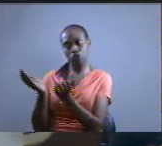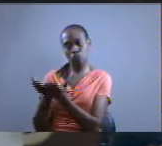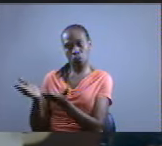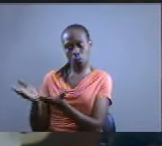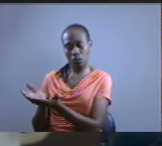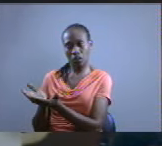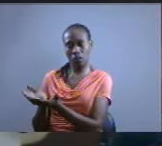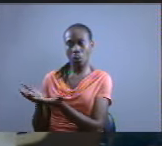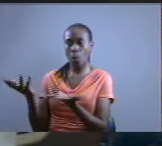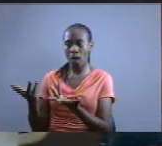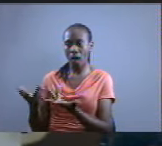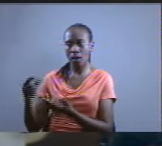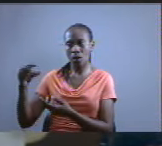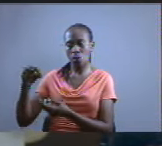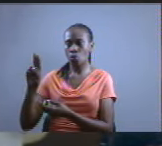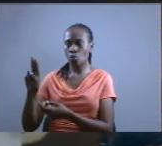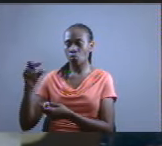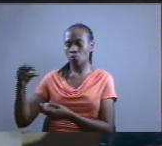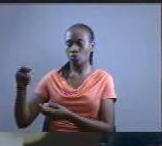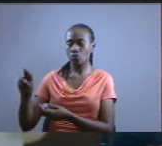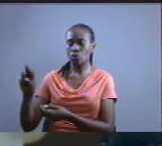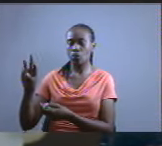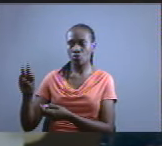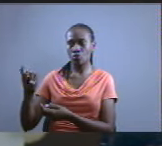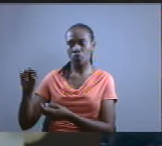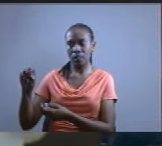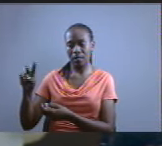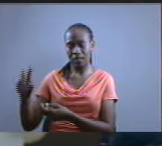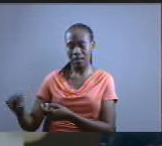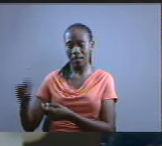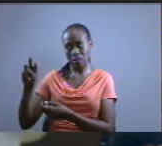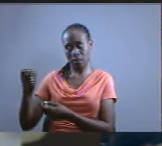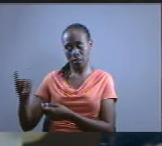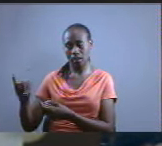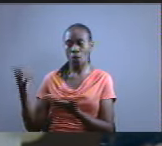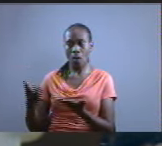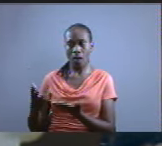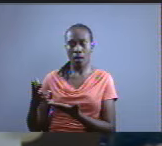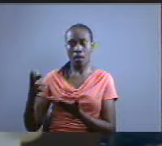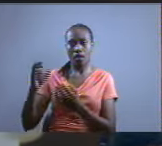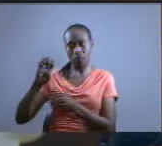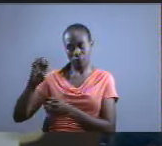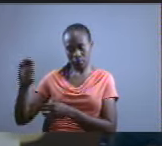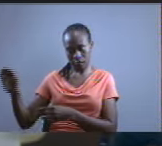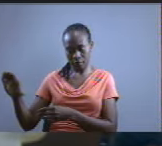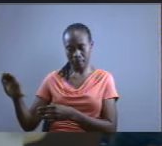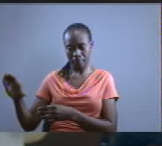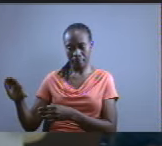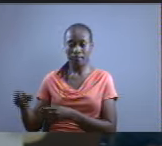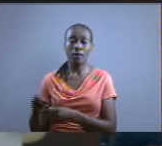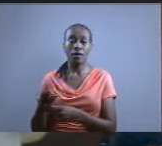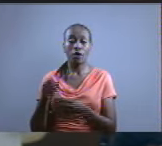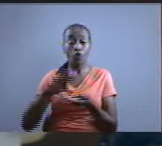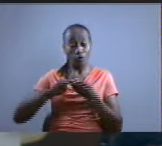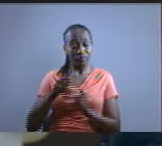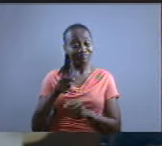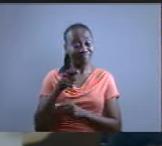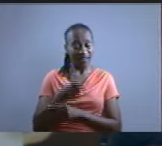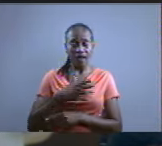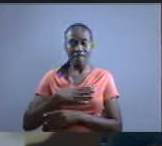School in Gugwini Village, just outside Lusikisiki, stands as a beacon of hope for the local